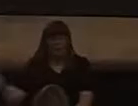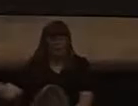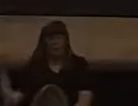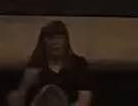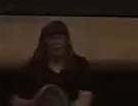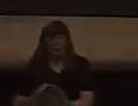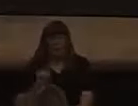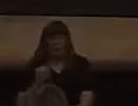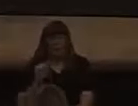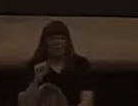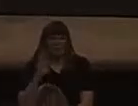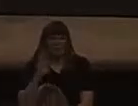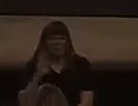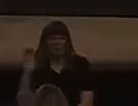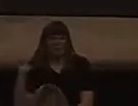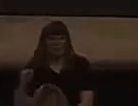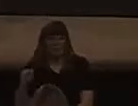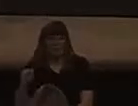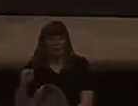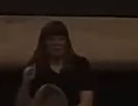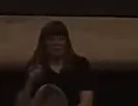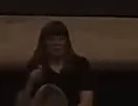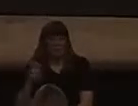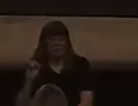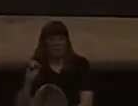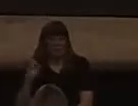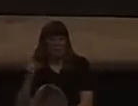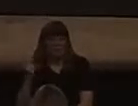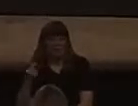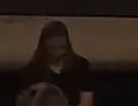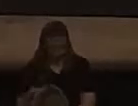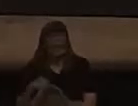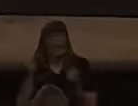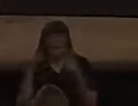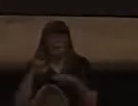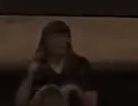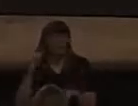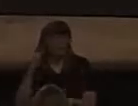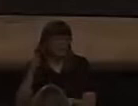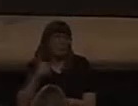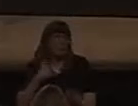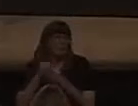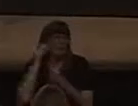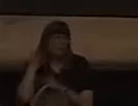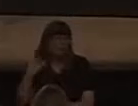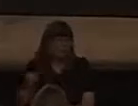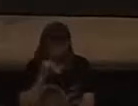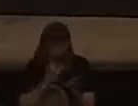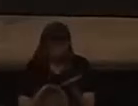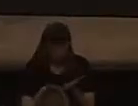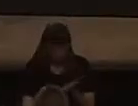www.artbeyonsight.org, and I'm sure it's on a number of other websites also.